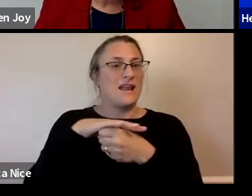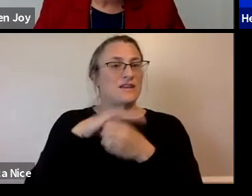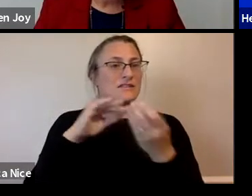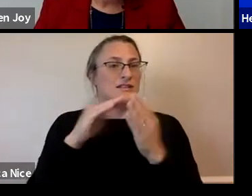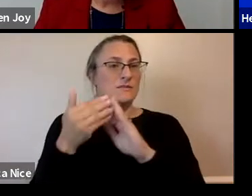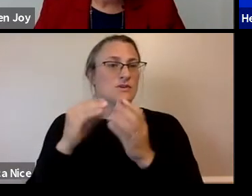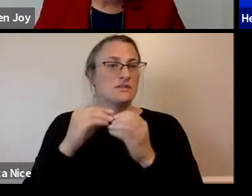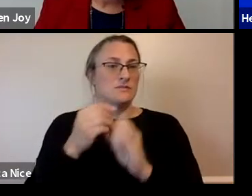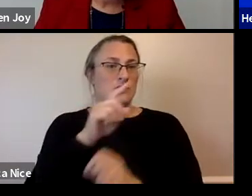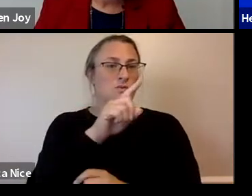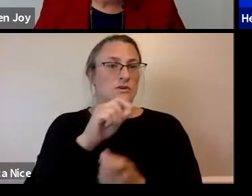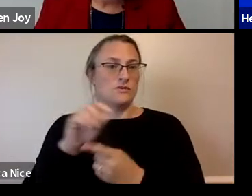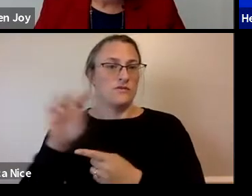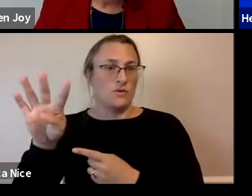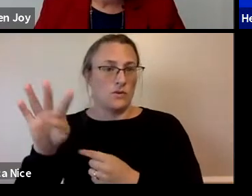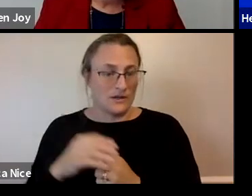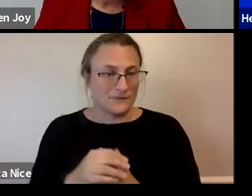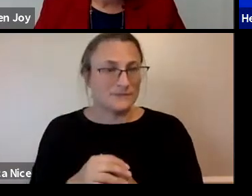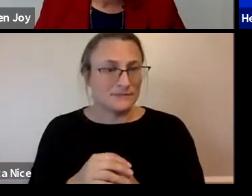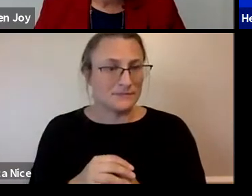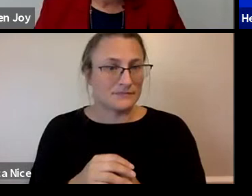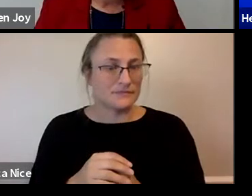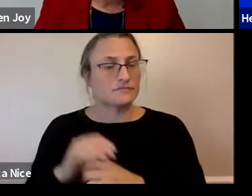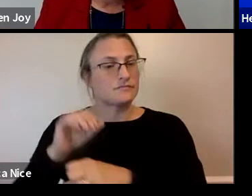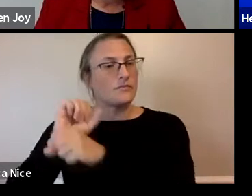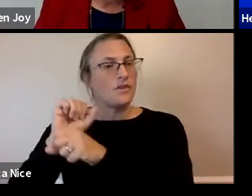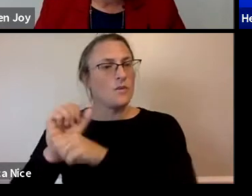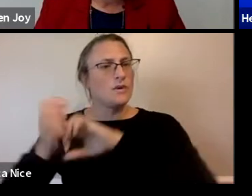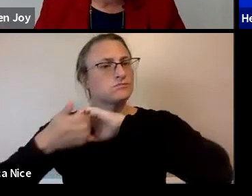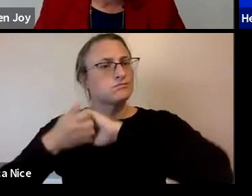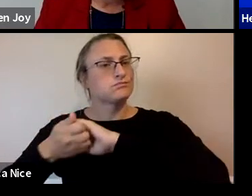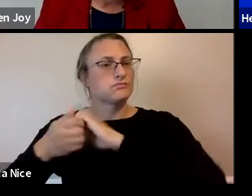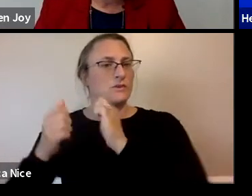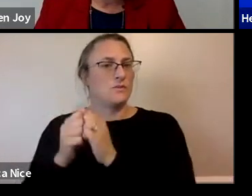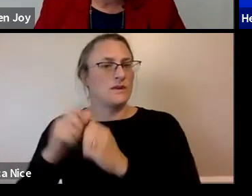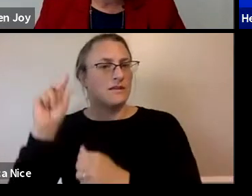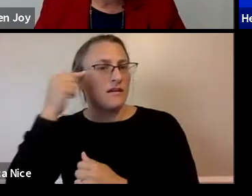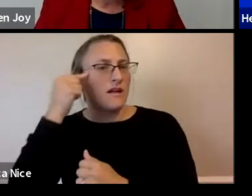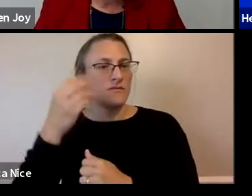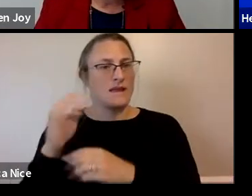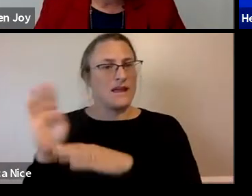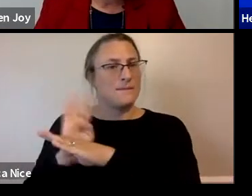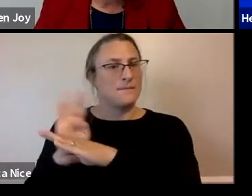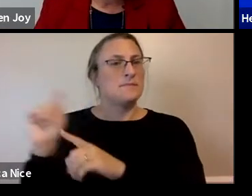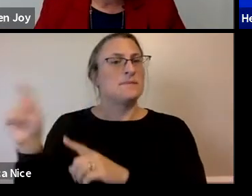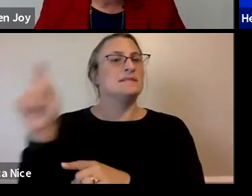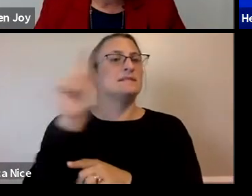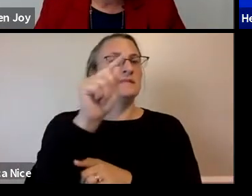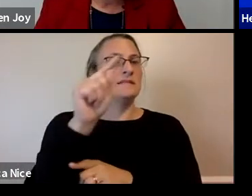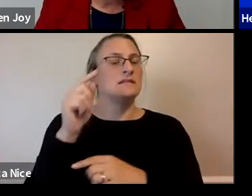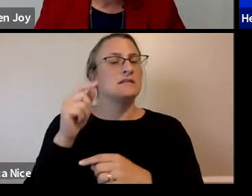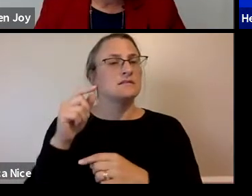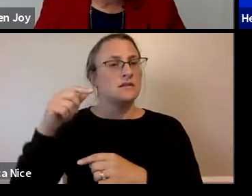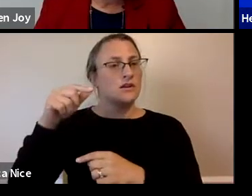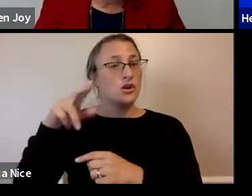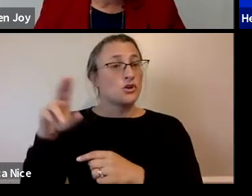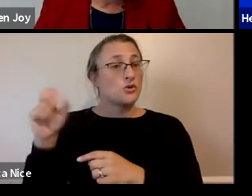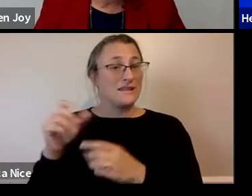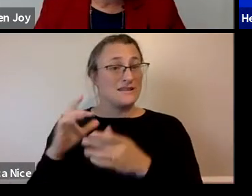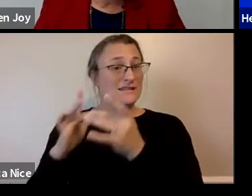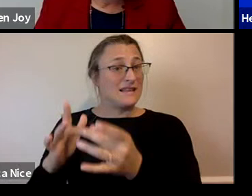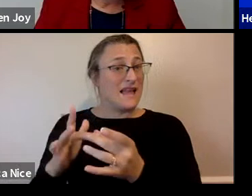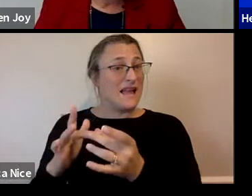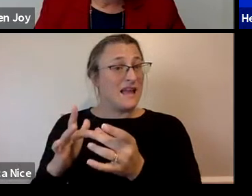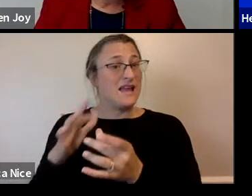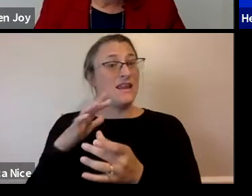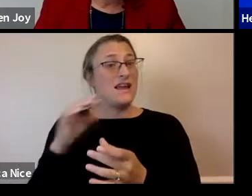4. Working in partnership with government and businesses, NHS of Queens is led by local residents and guided by